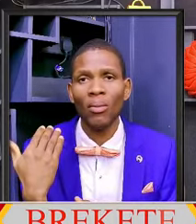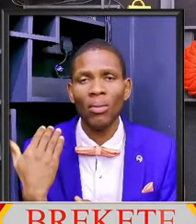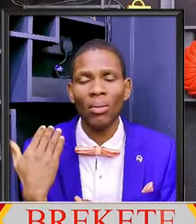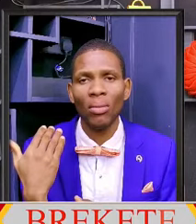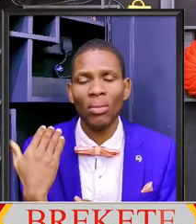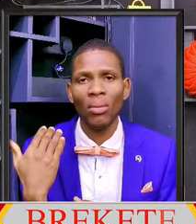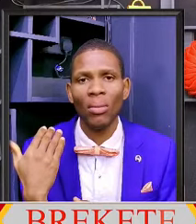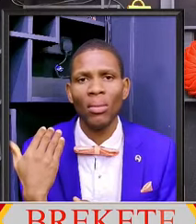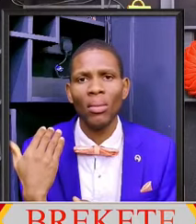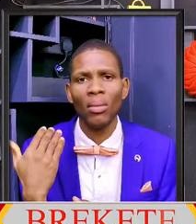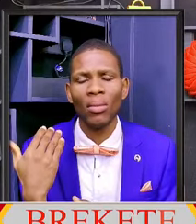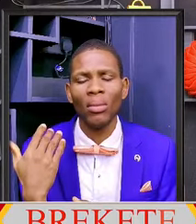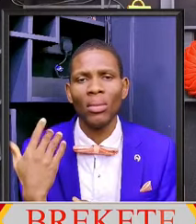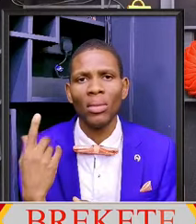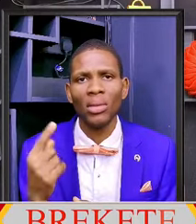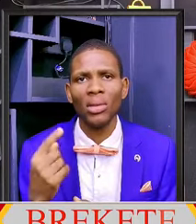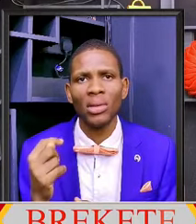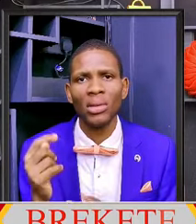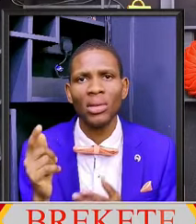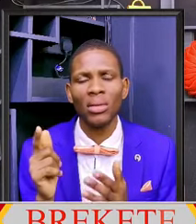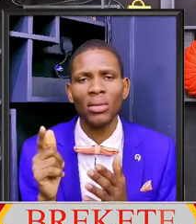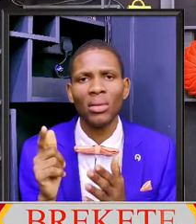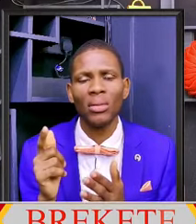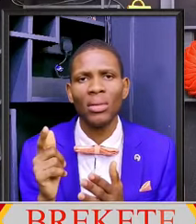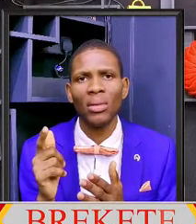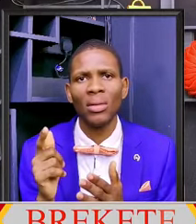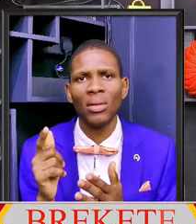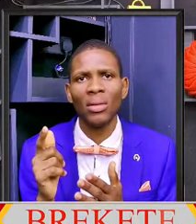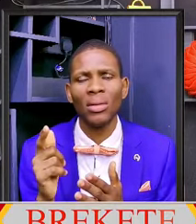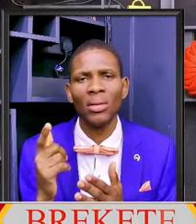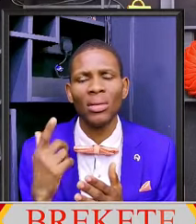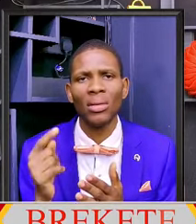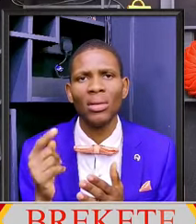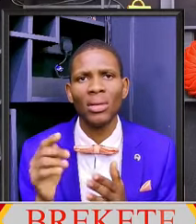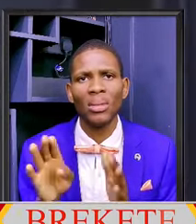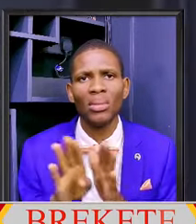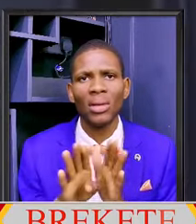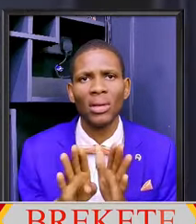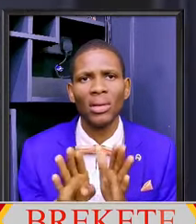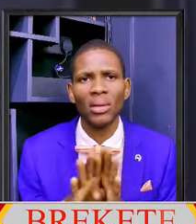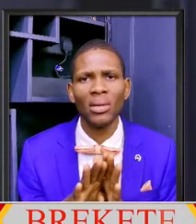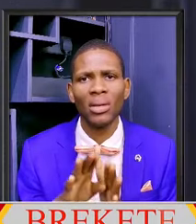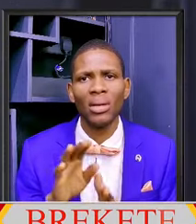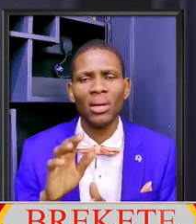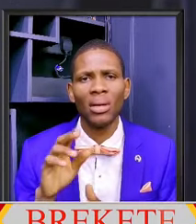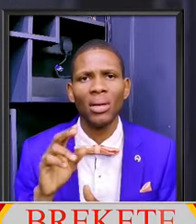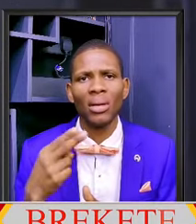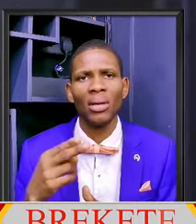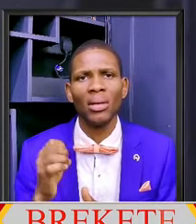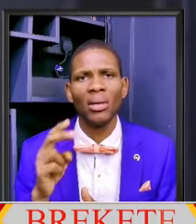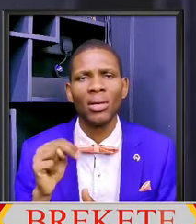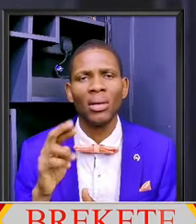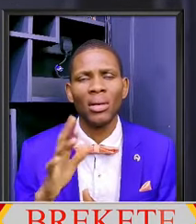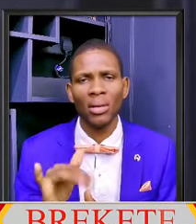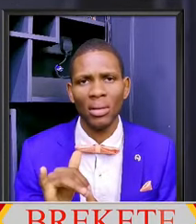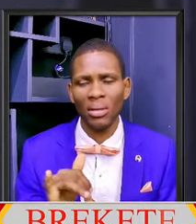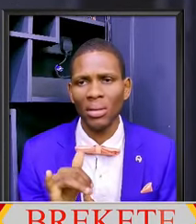Oh, okay, the lawyer. The barrister Henry Jacob Yodu.